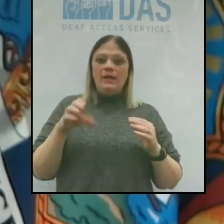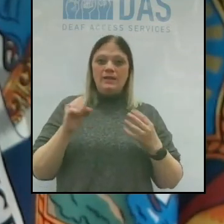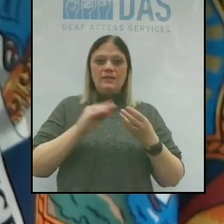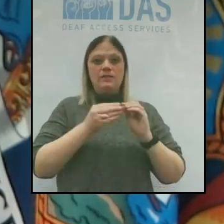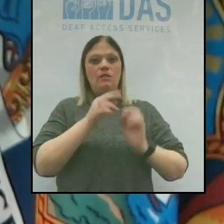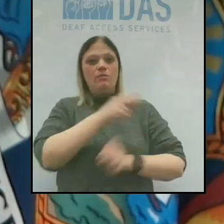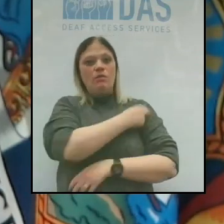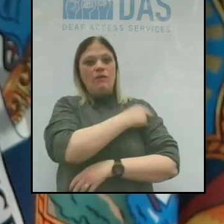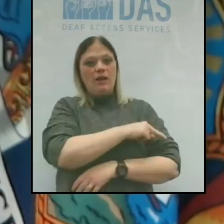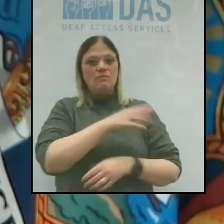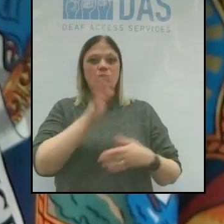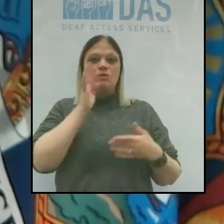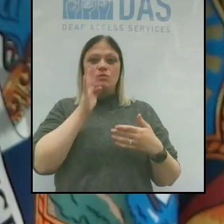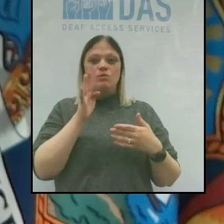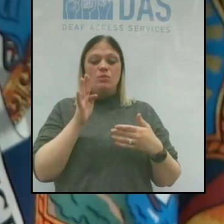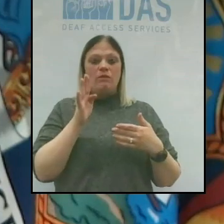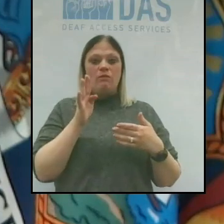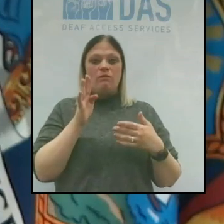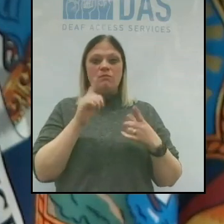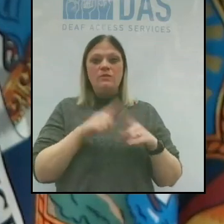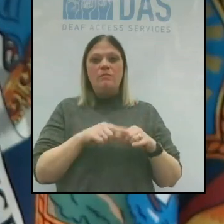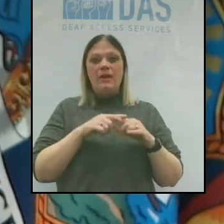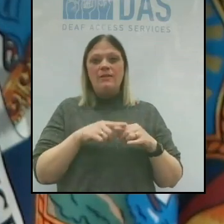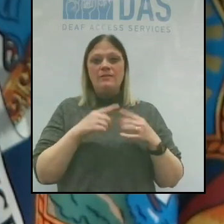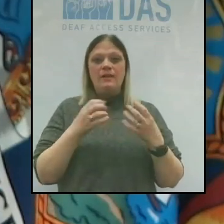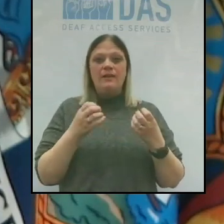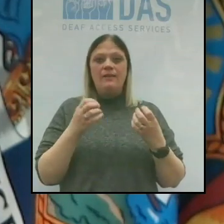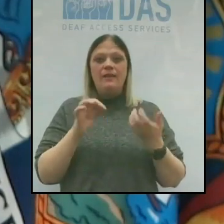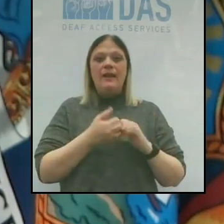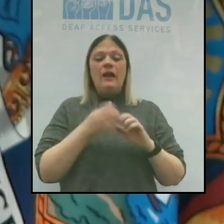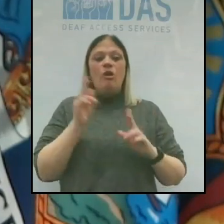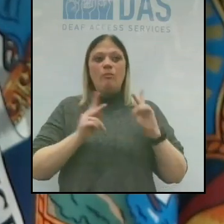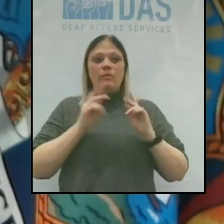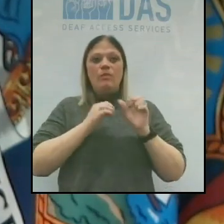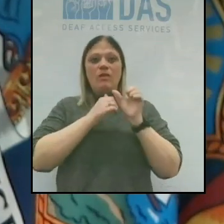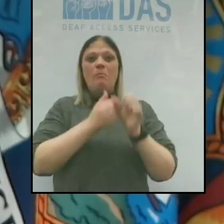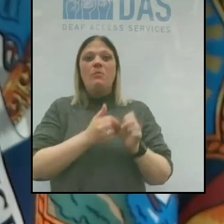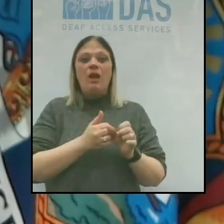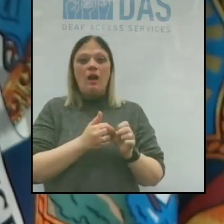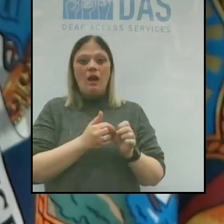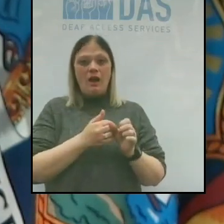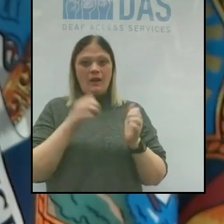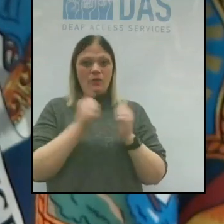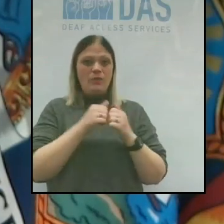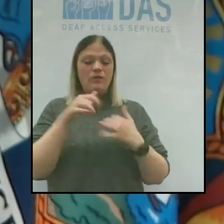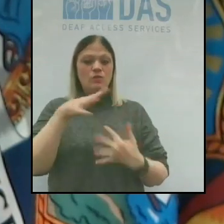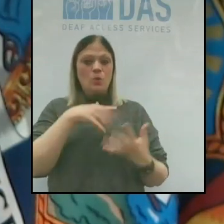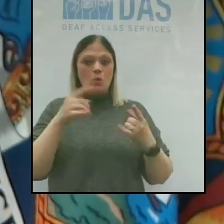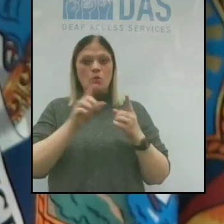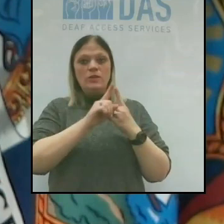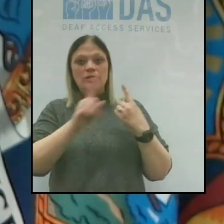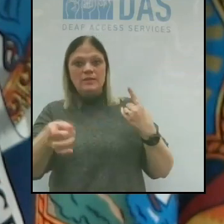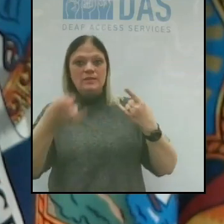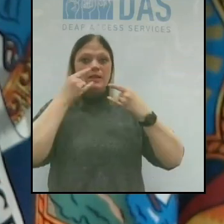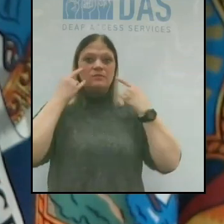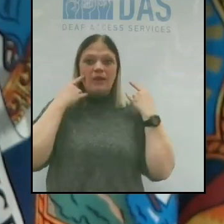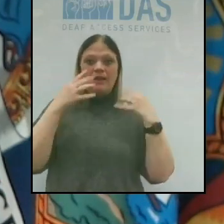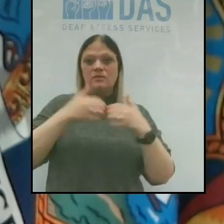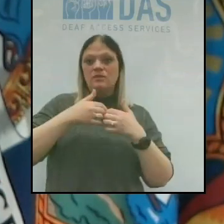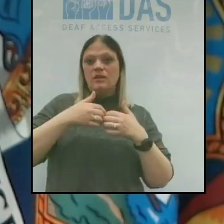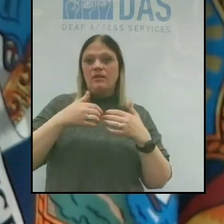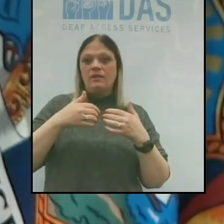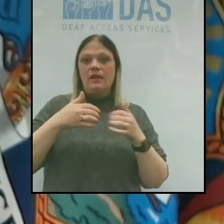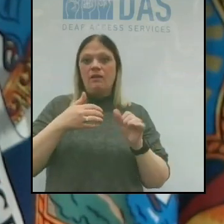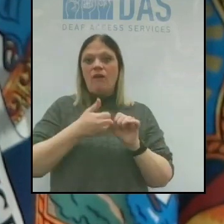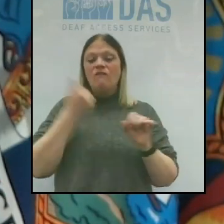really depend on, how much people comply and continue to comply with social distancing and wearing a mask and staying away from